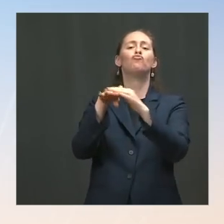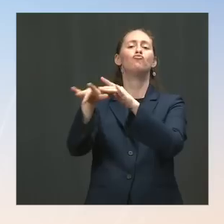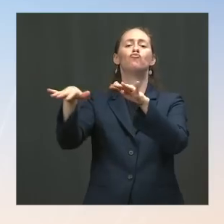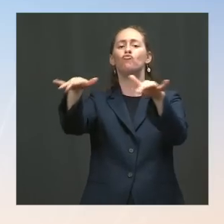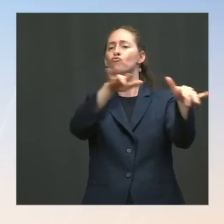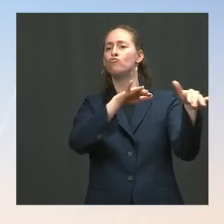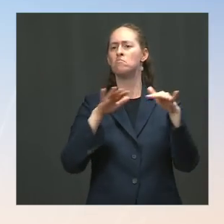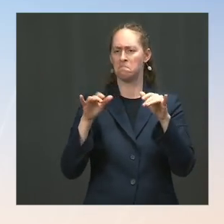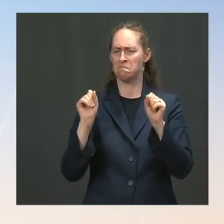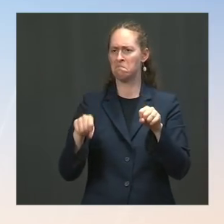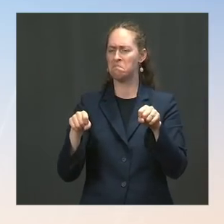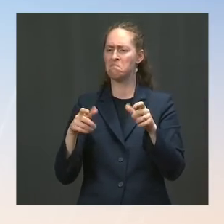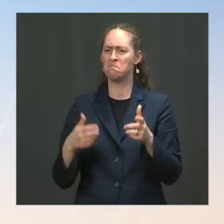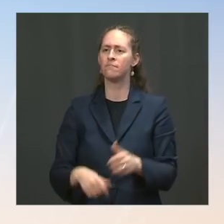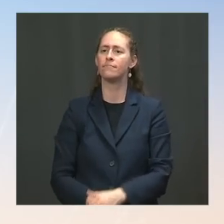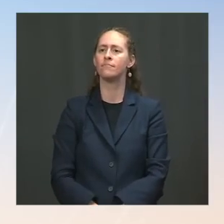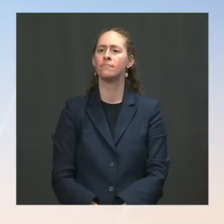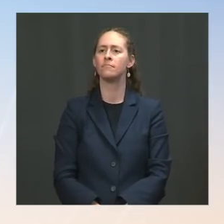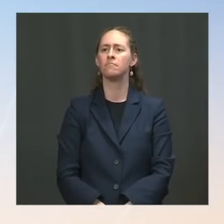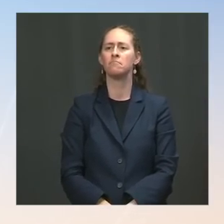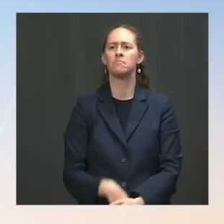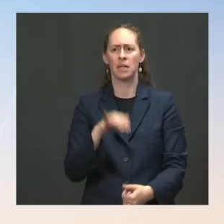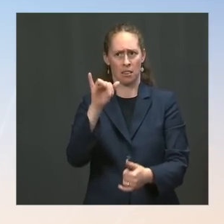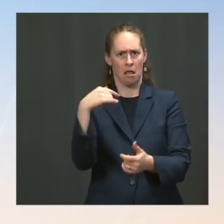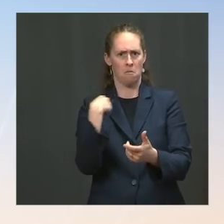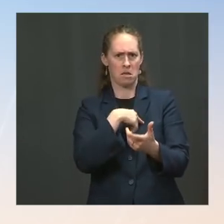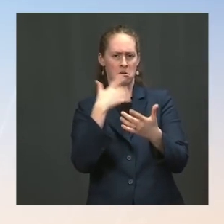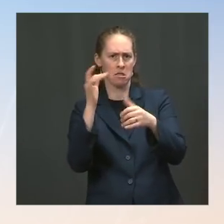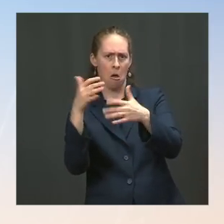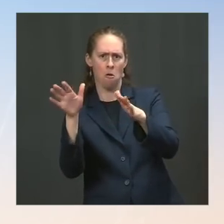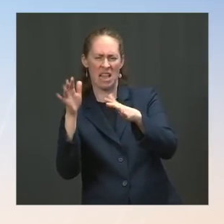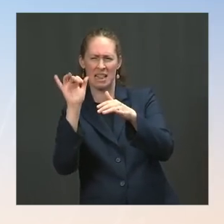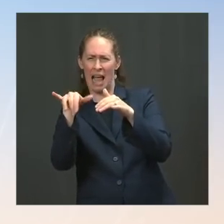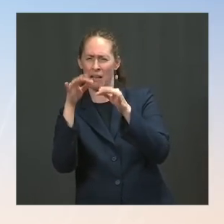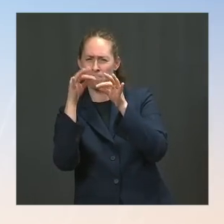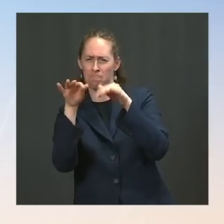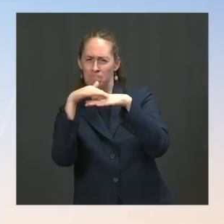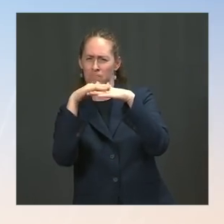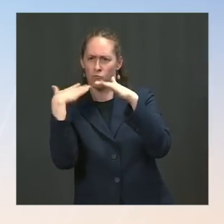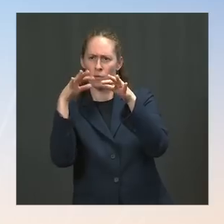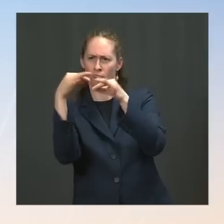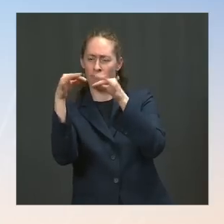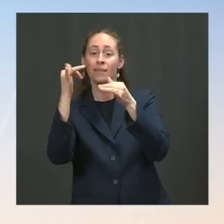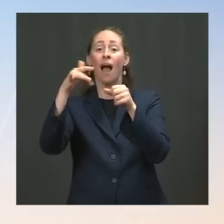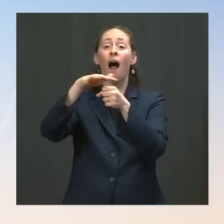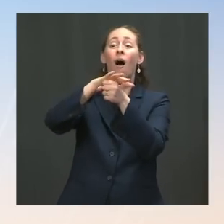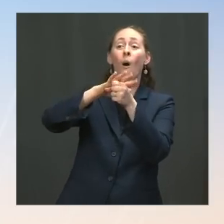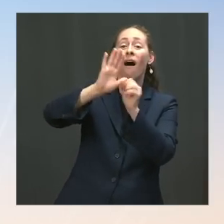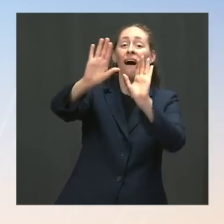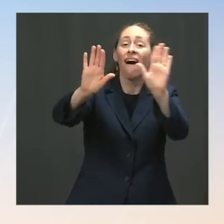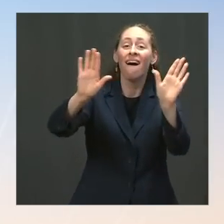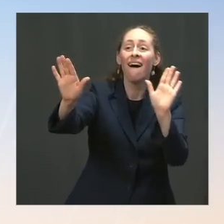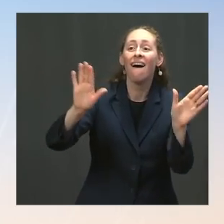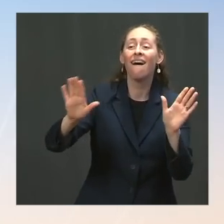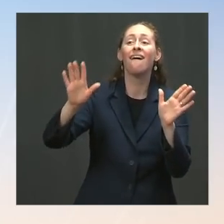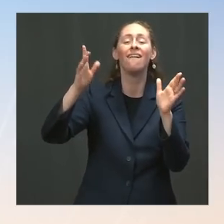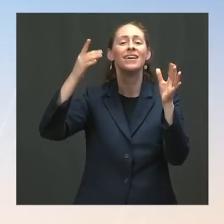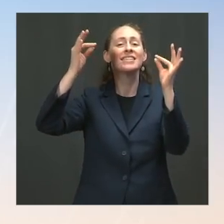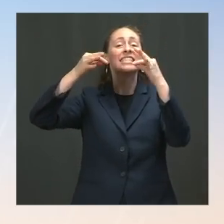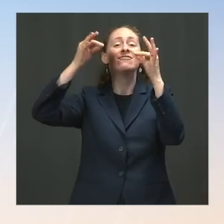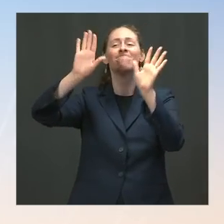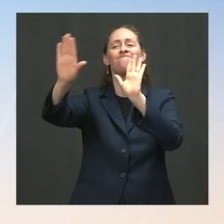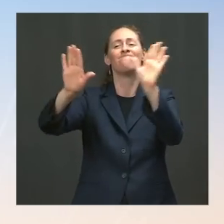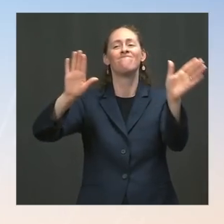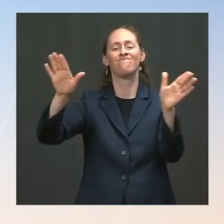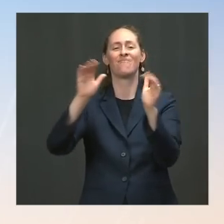questions. And we understand different localities and communities will apply any verification measures in different ways. Go ahead, Steve. Jen,